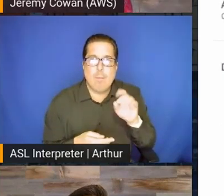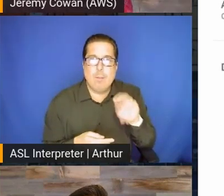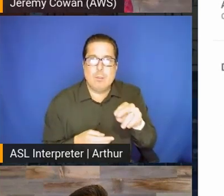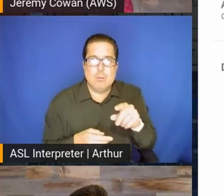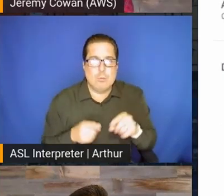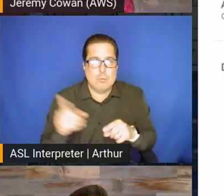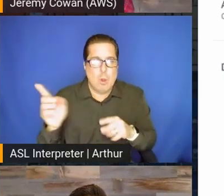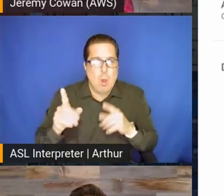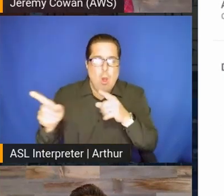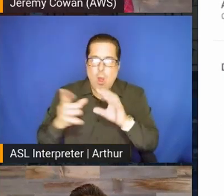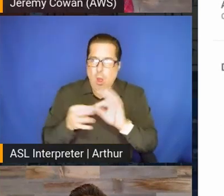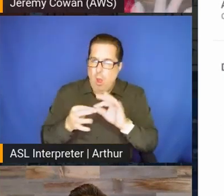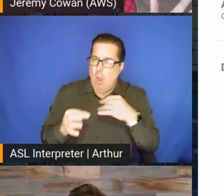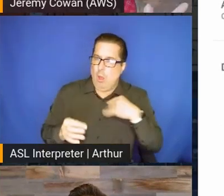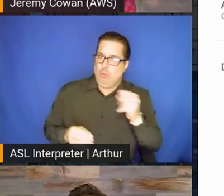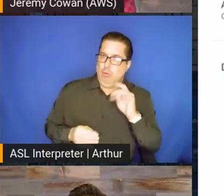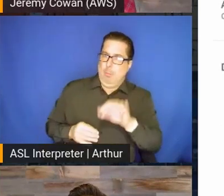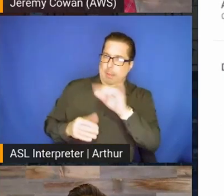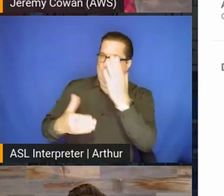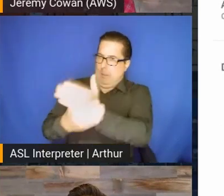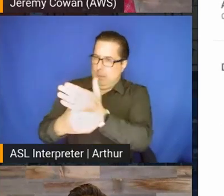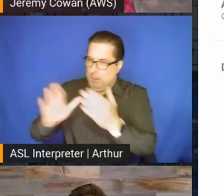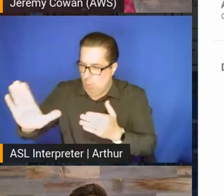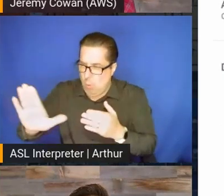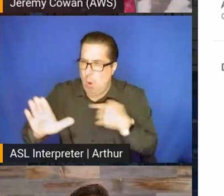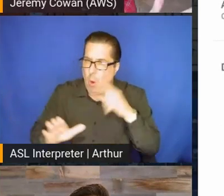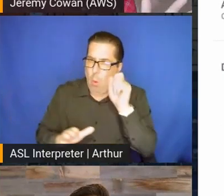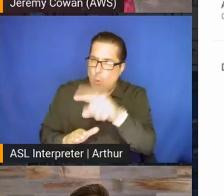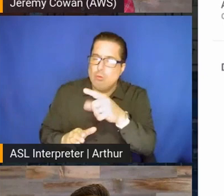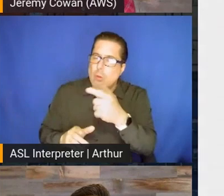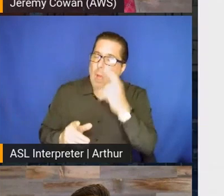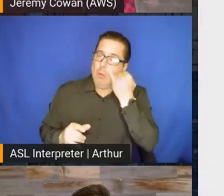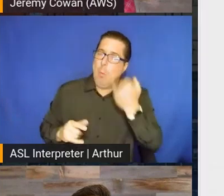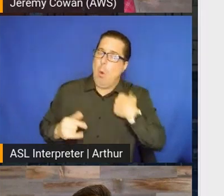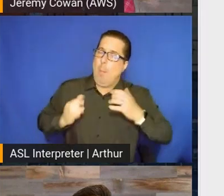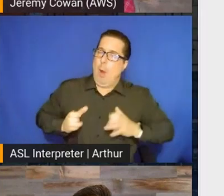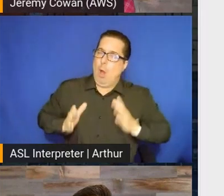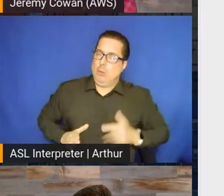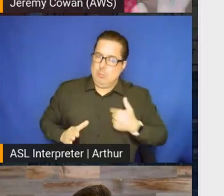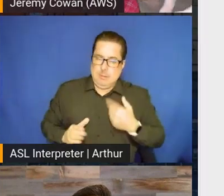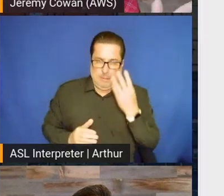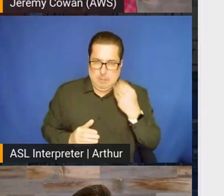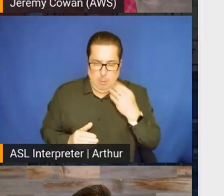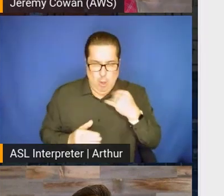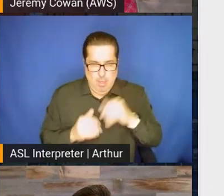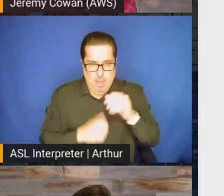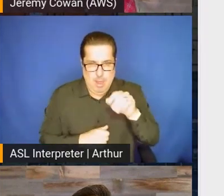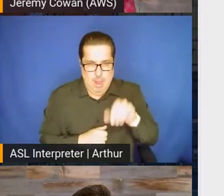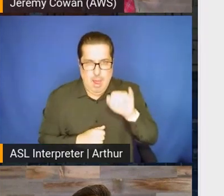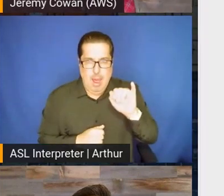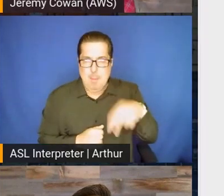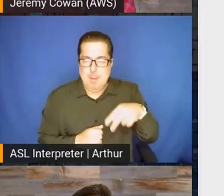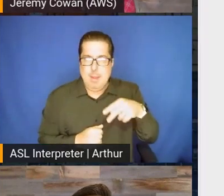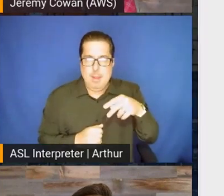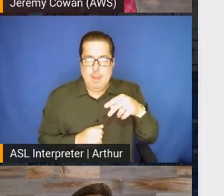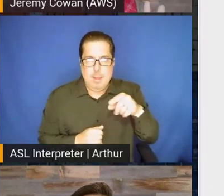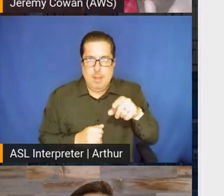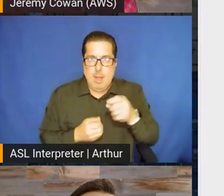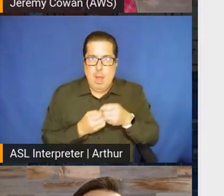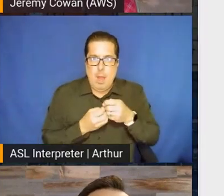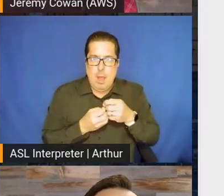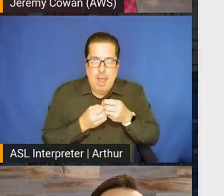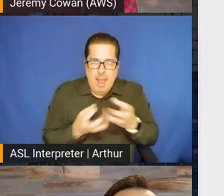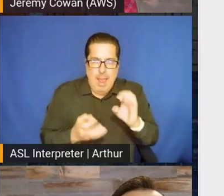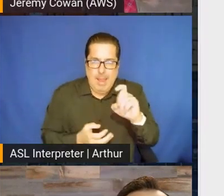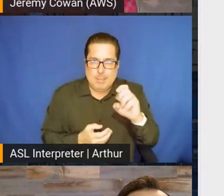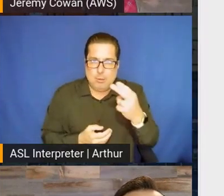Sheetal, I have a quick question. So Sure. Let's say I'm a customer and I'm experiencing this IP exhaustion issue that you were